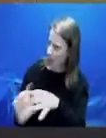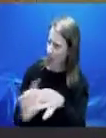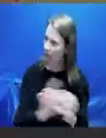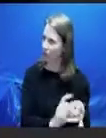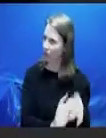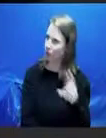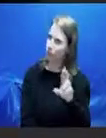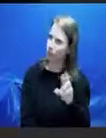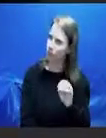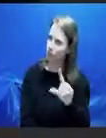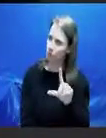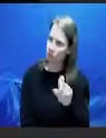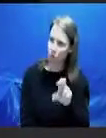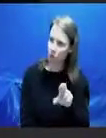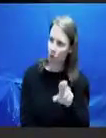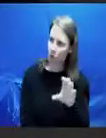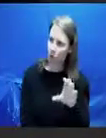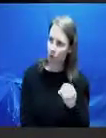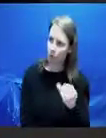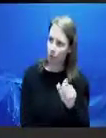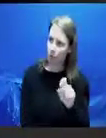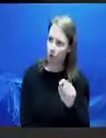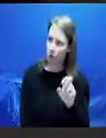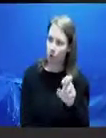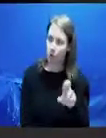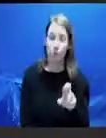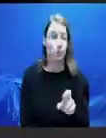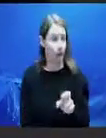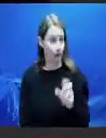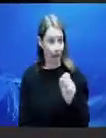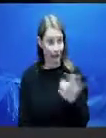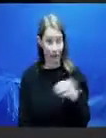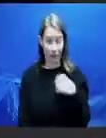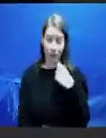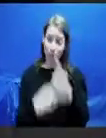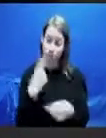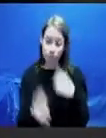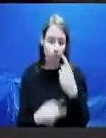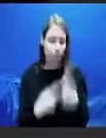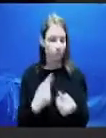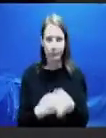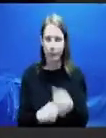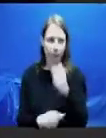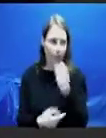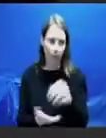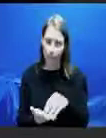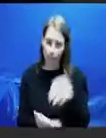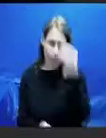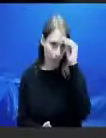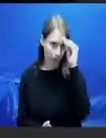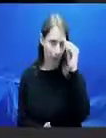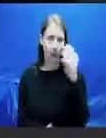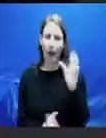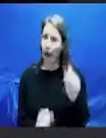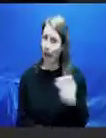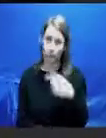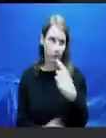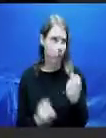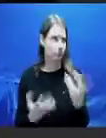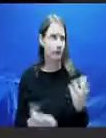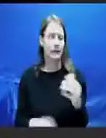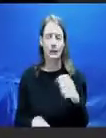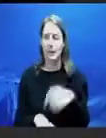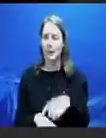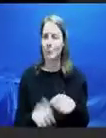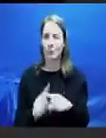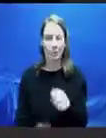it to them and if I say it, they're not learning it. You know, I can say it until I'm blue in the face, so they have to have experiences with it, and they have to have discoveries